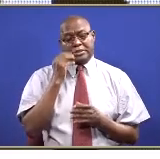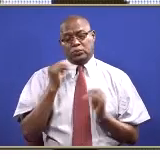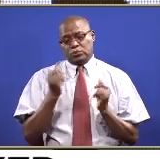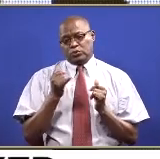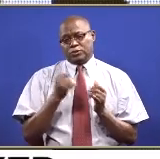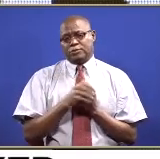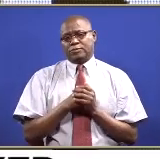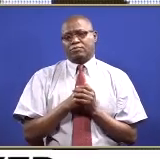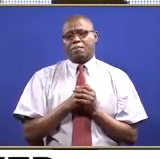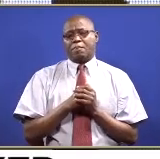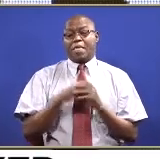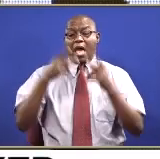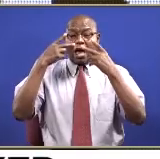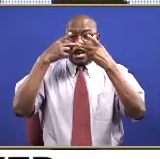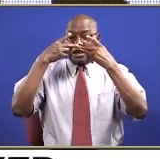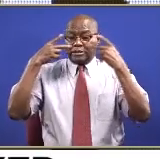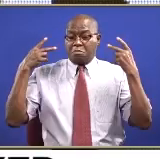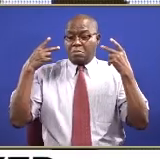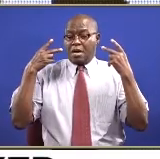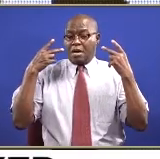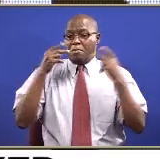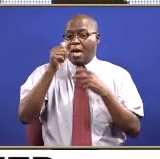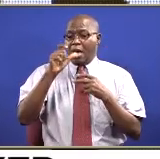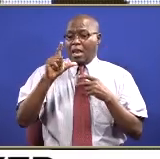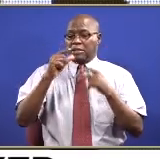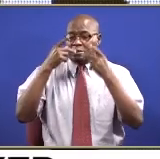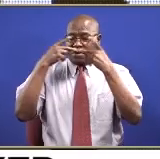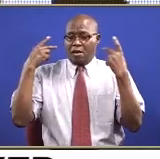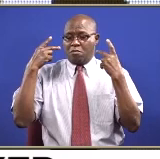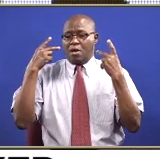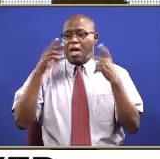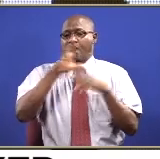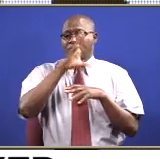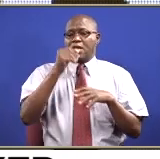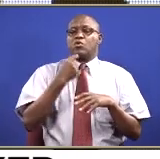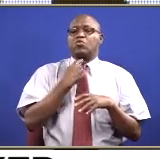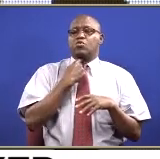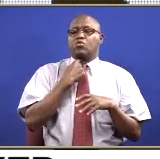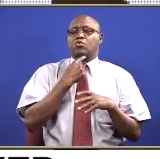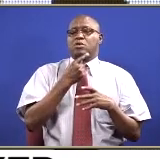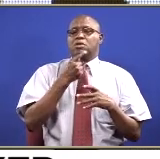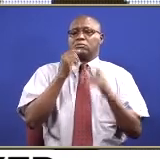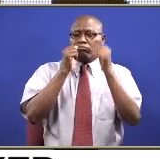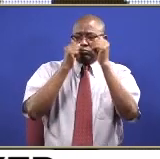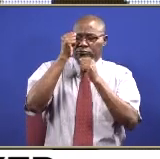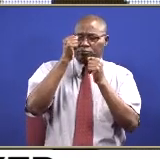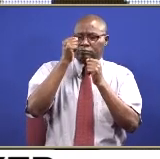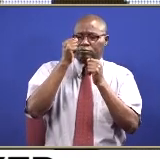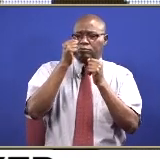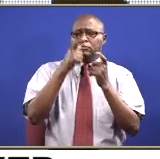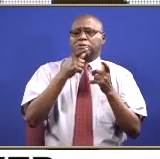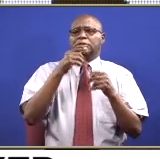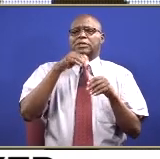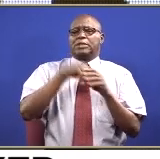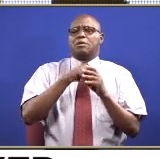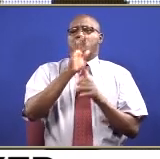Terrorist group Al-Shabaab have claimed responsibility for an attack on an African Union base in Somalia that killed dozens of Burundian soldiers. The